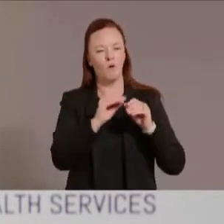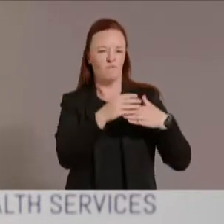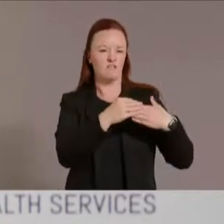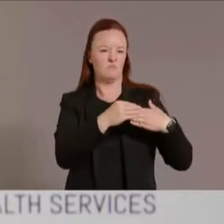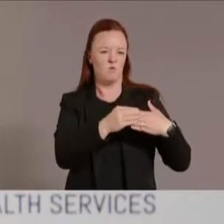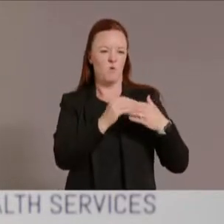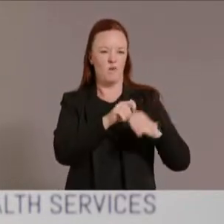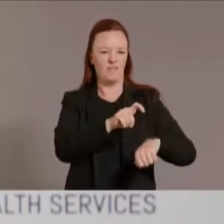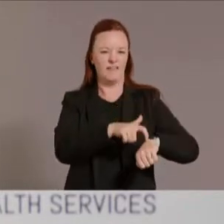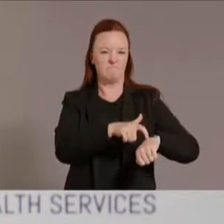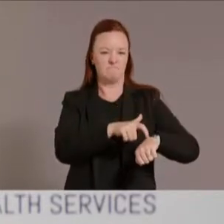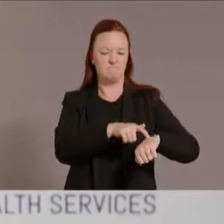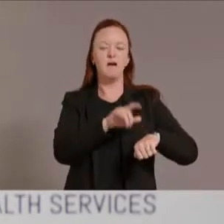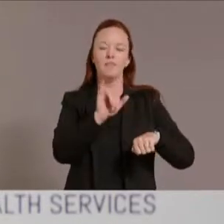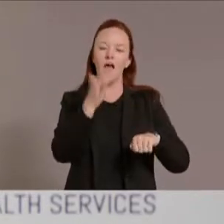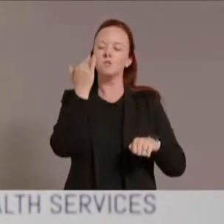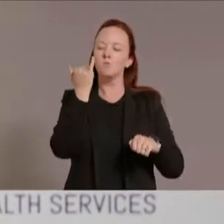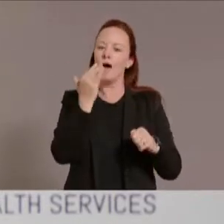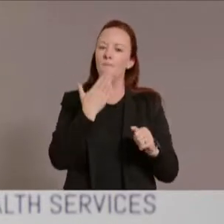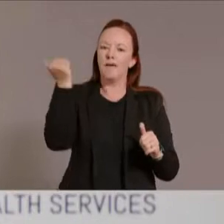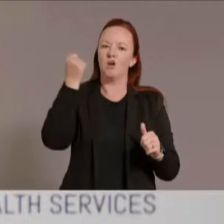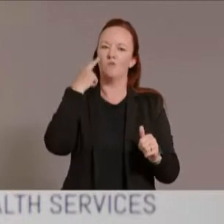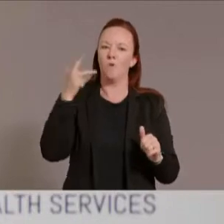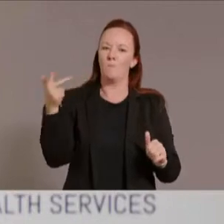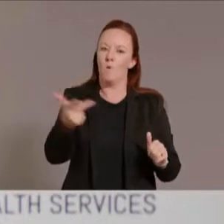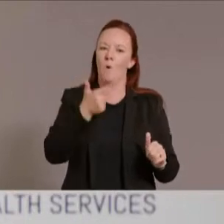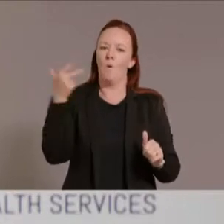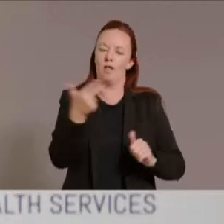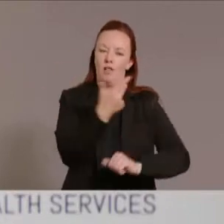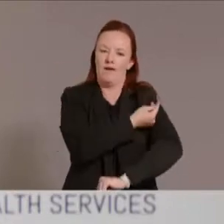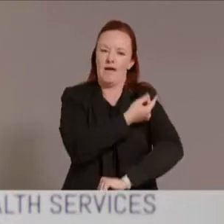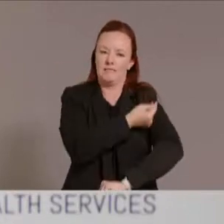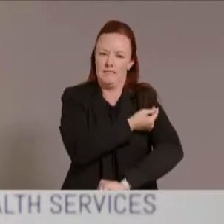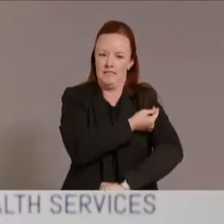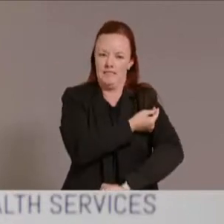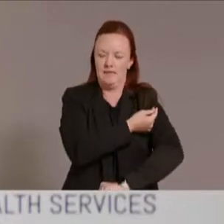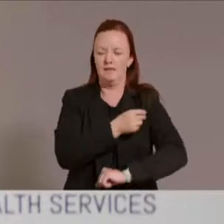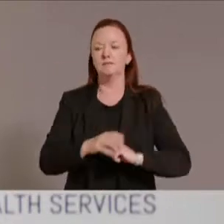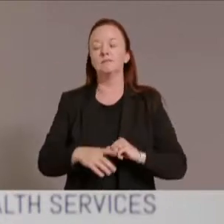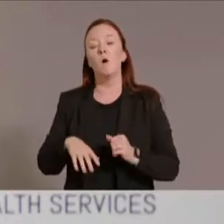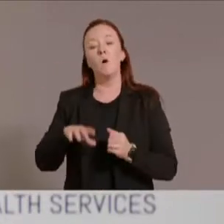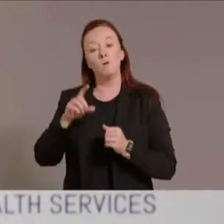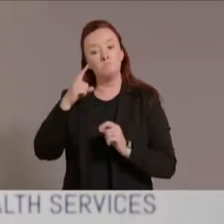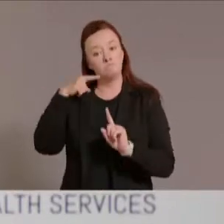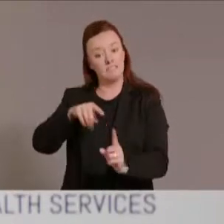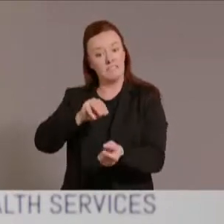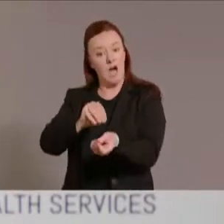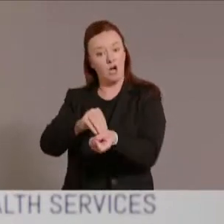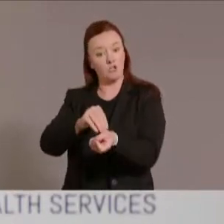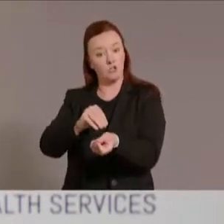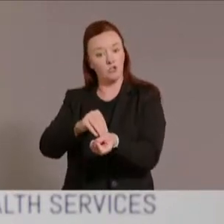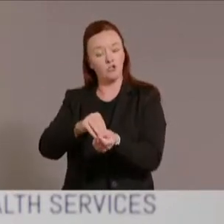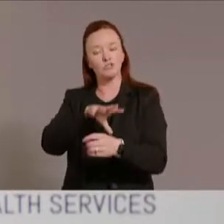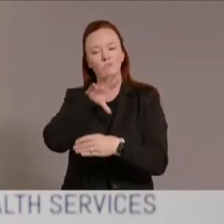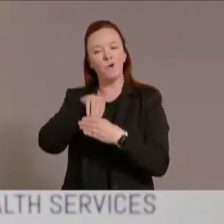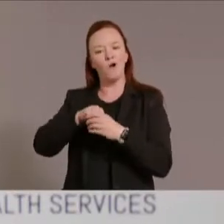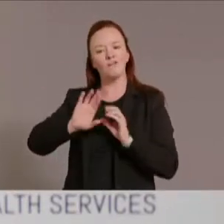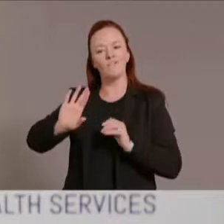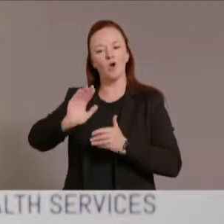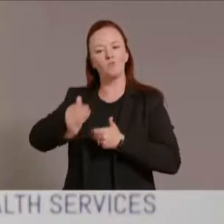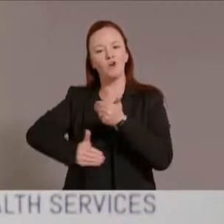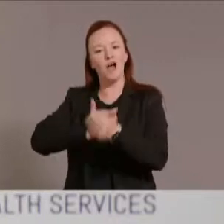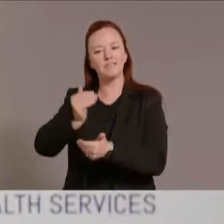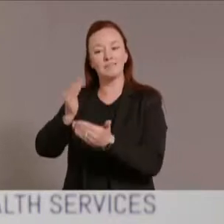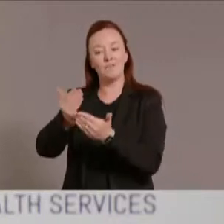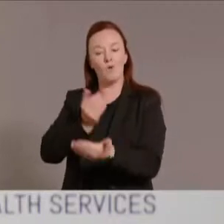And so the providers, that's part of the onboarding processes. They learn how to, they have to learn how